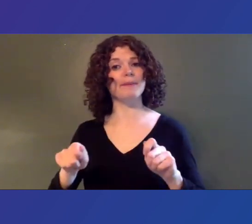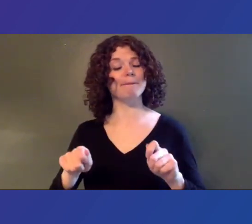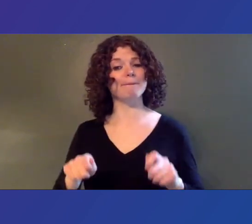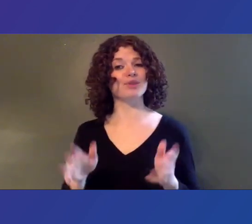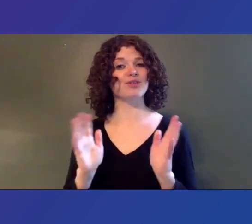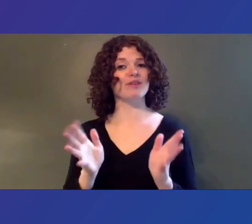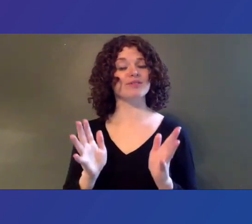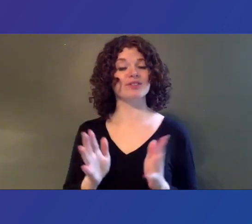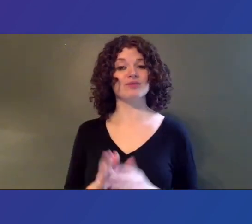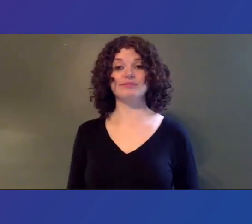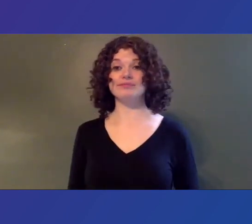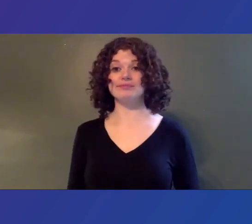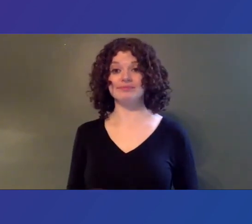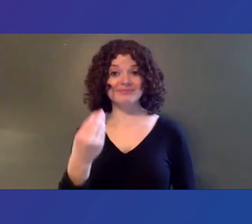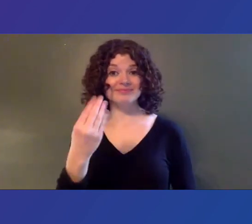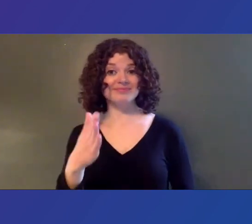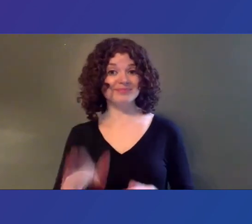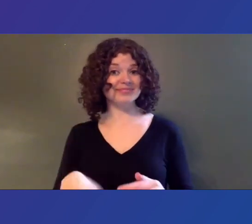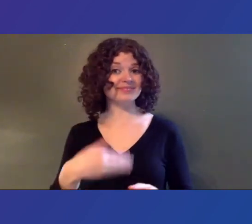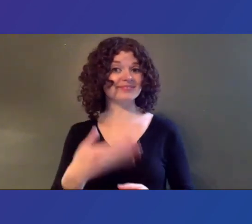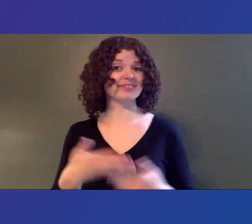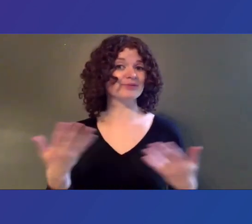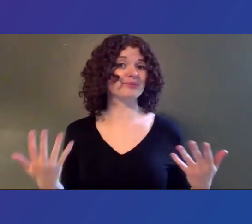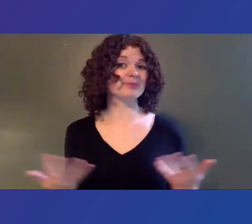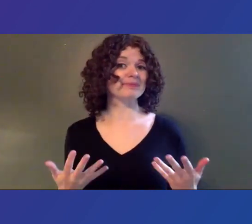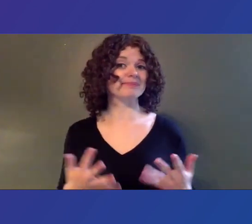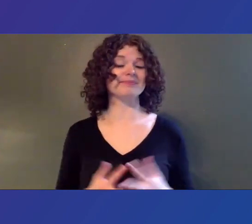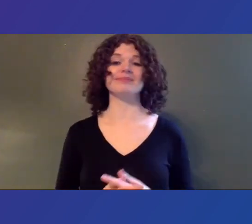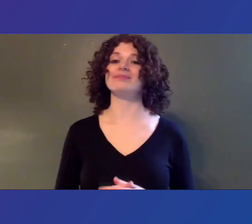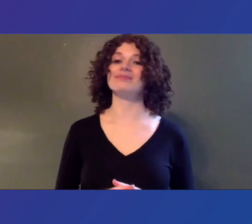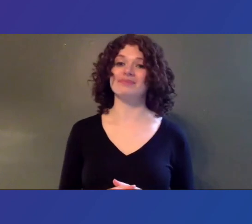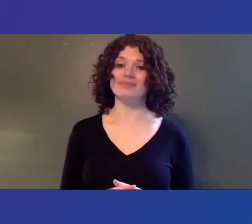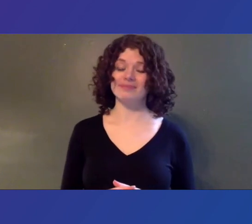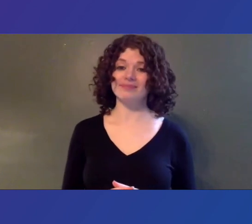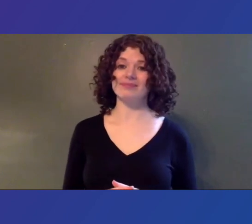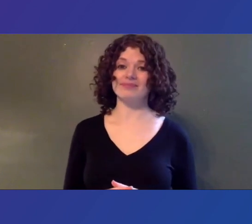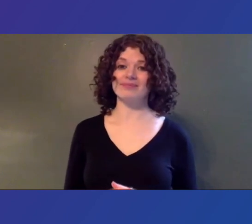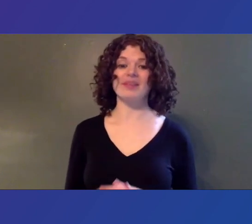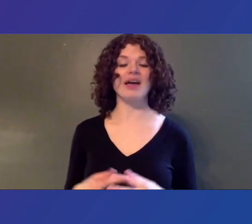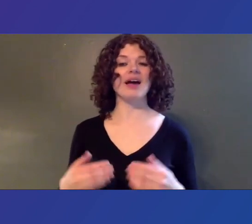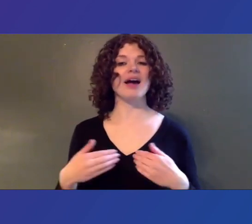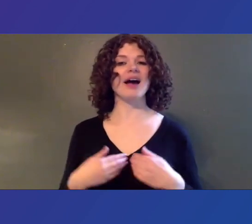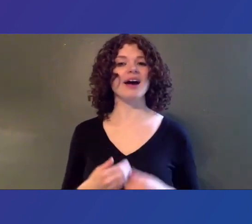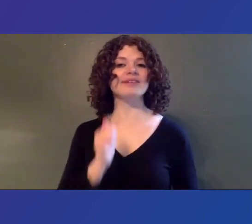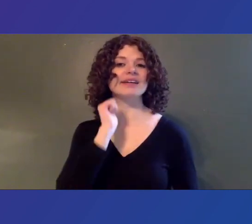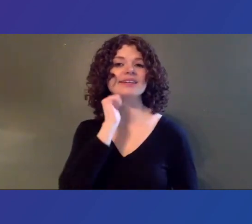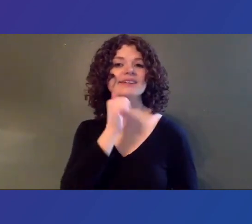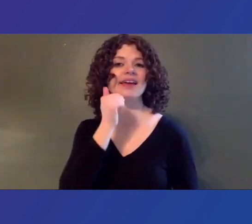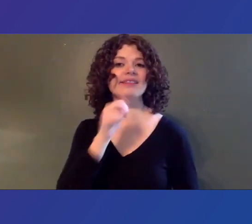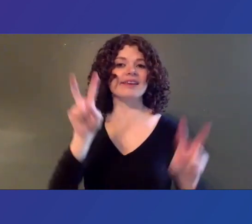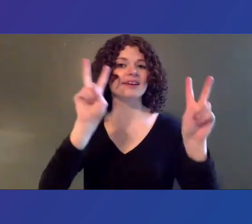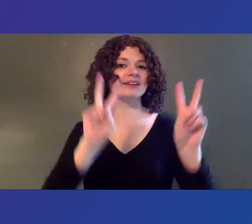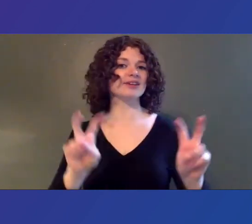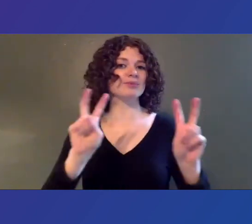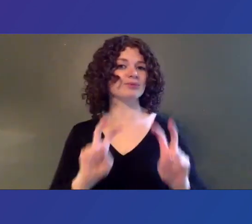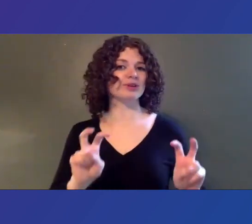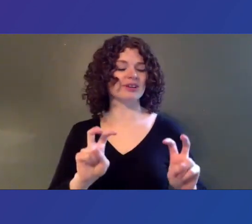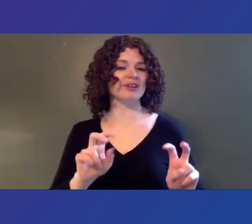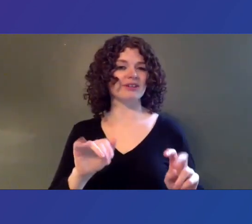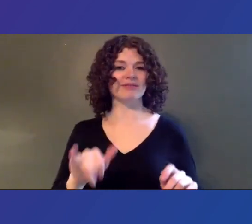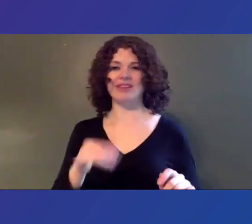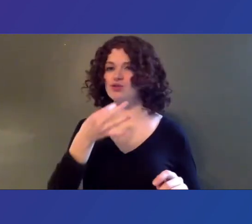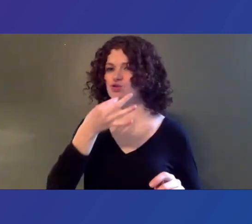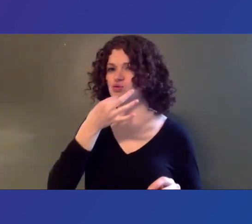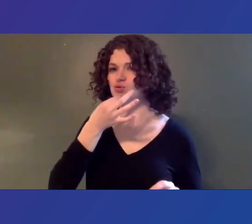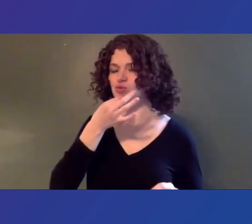what's next. There's a daily debrief that's coming up right immediately